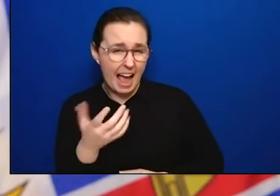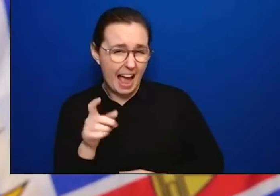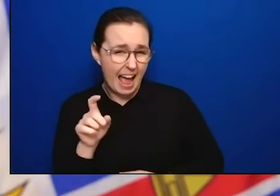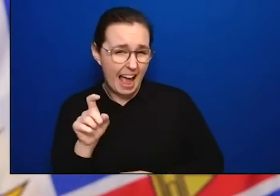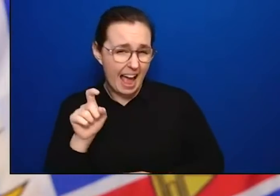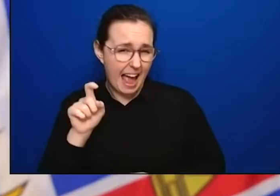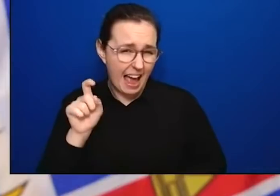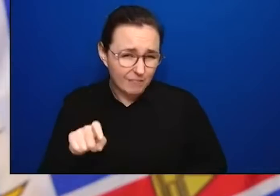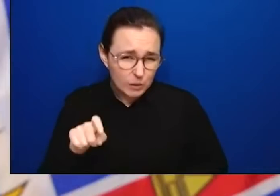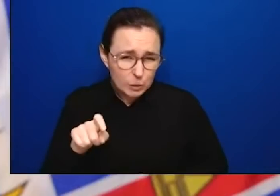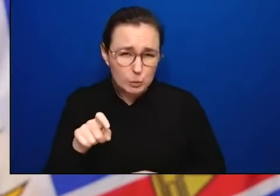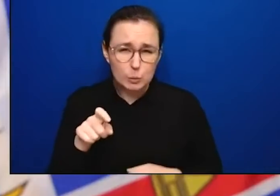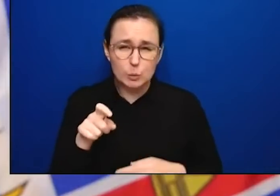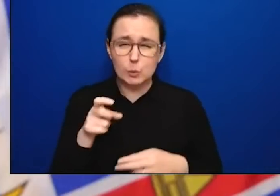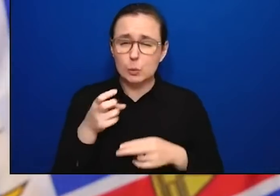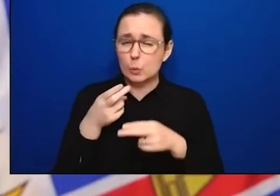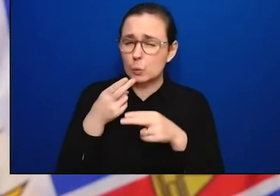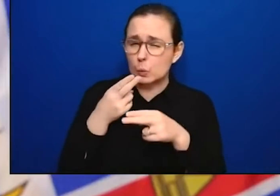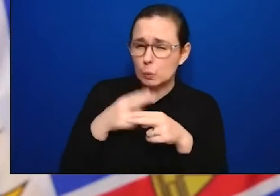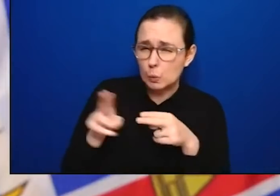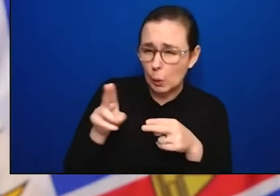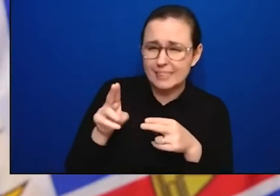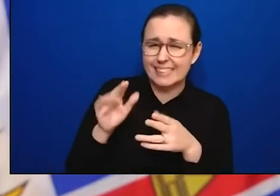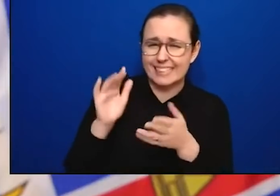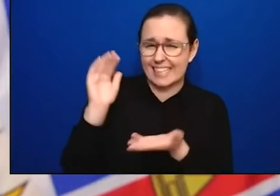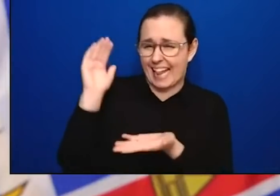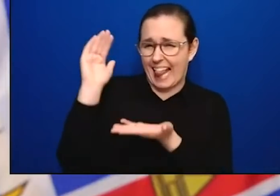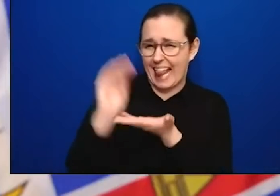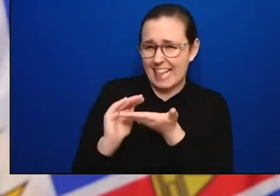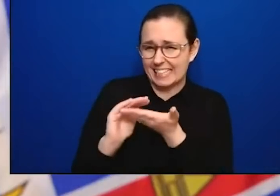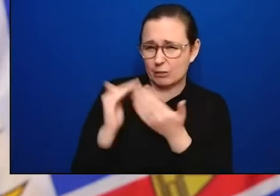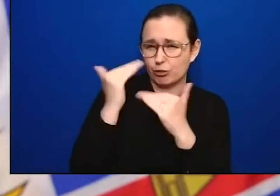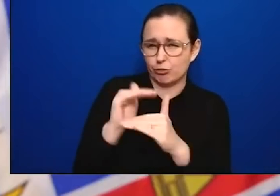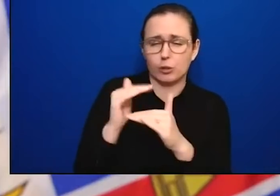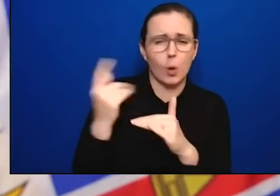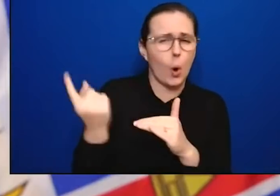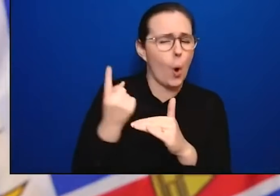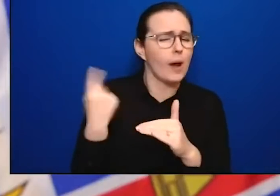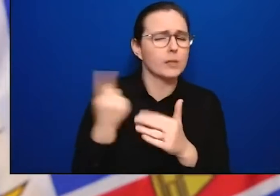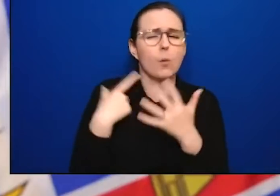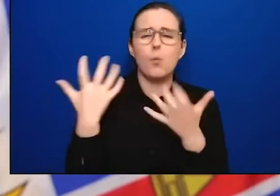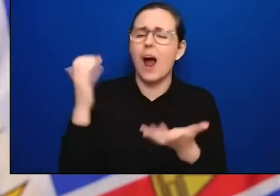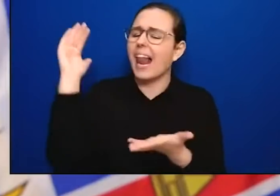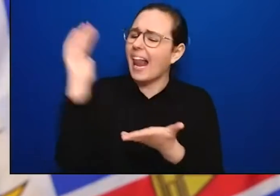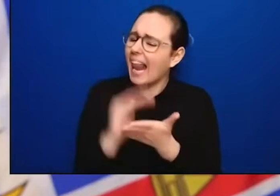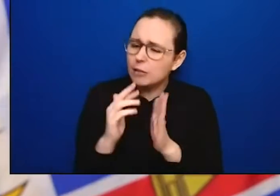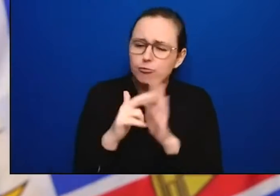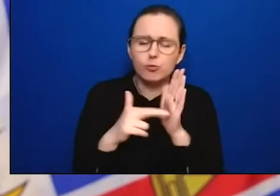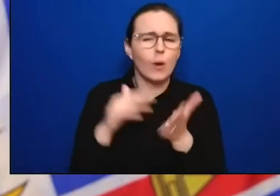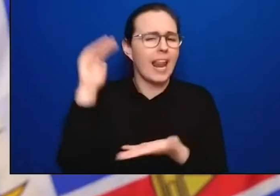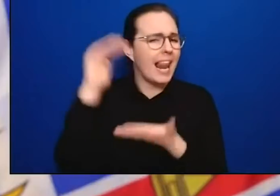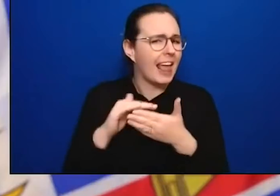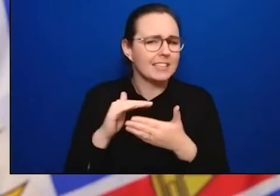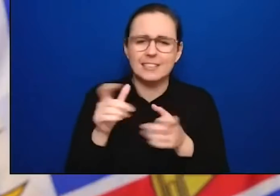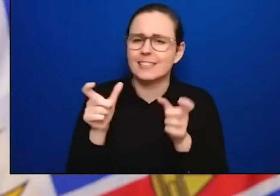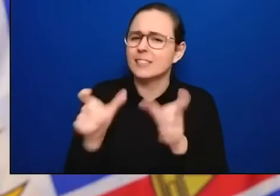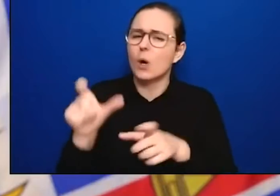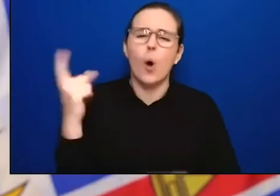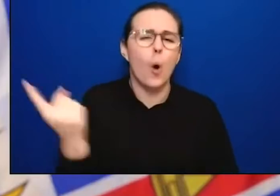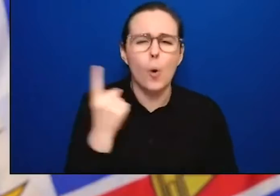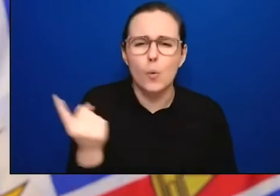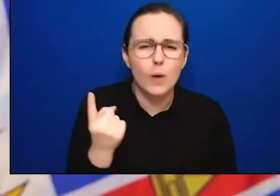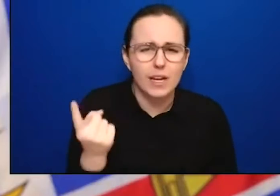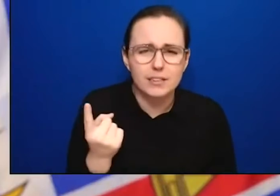about the least restrictive means, the least we need to do to make sure we're finding that balance of keeping things open as safely